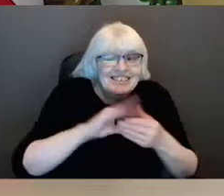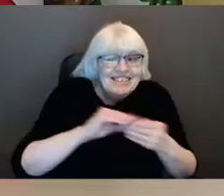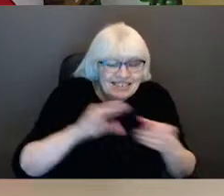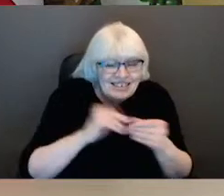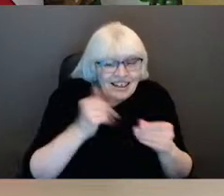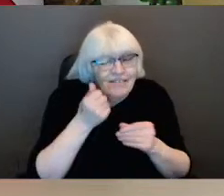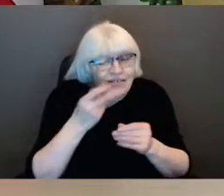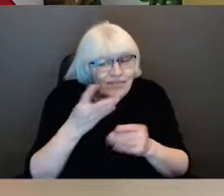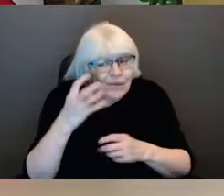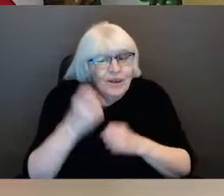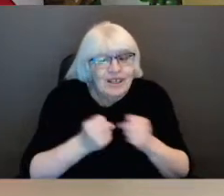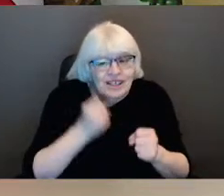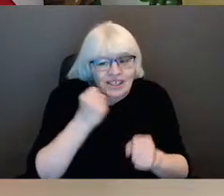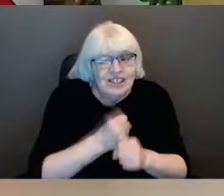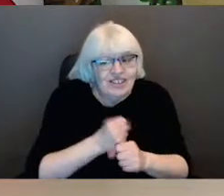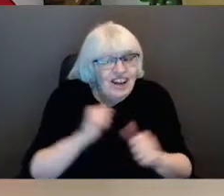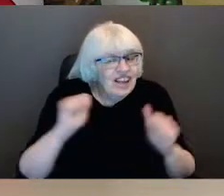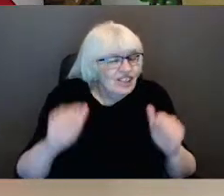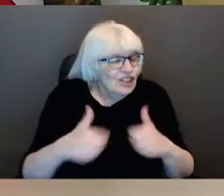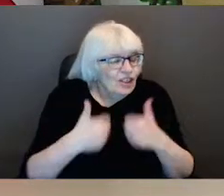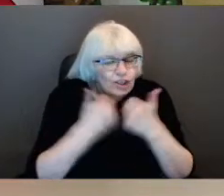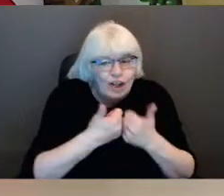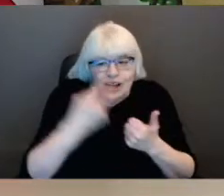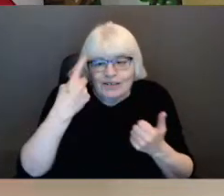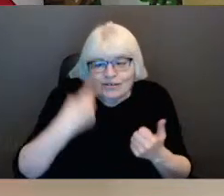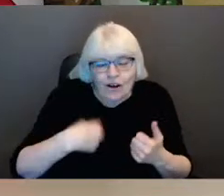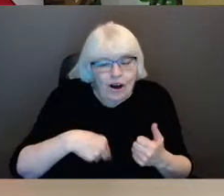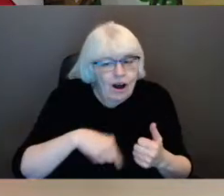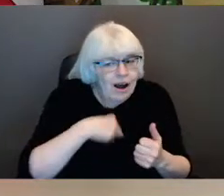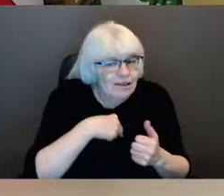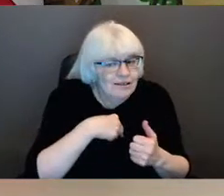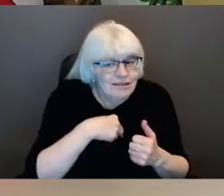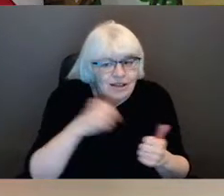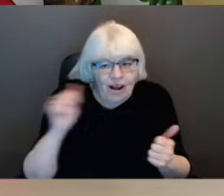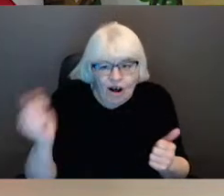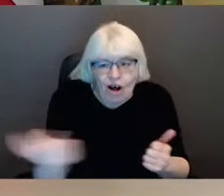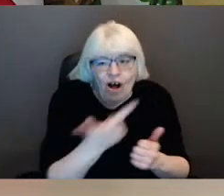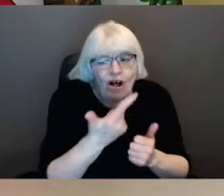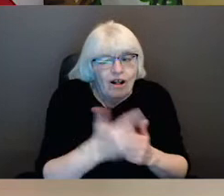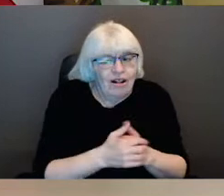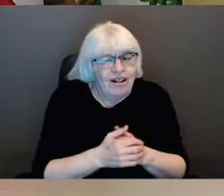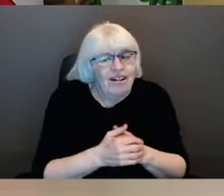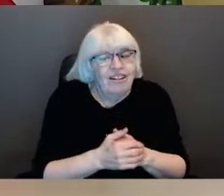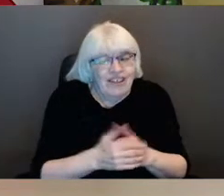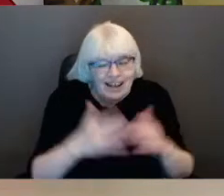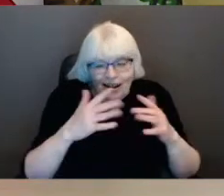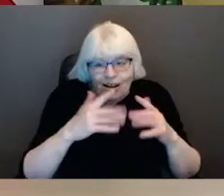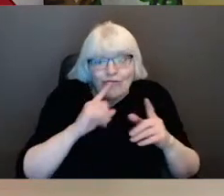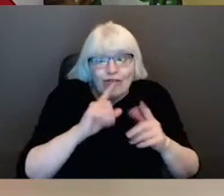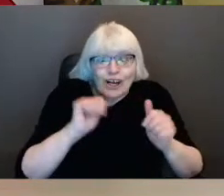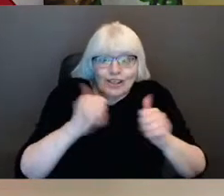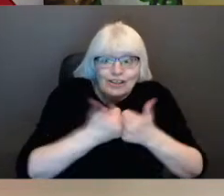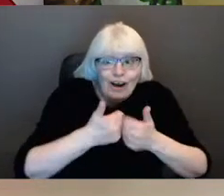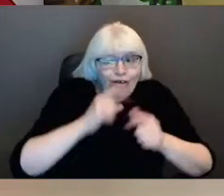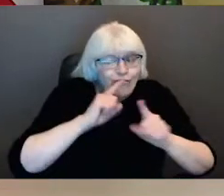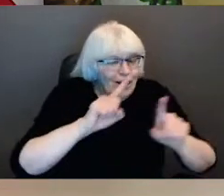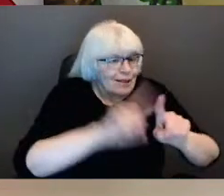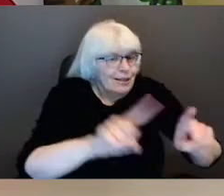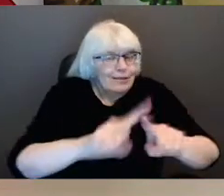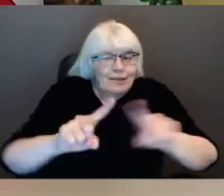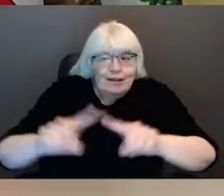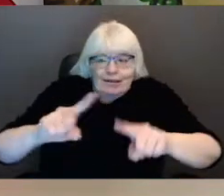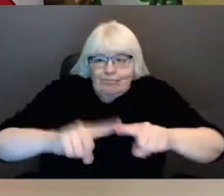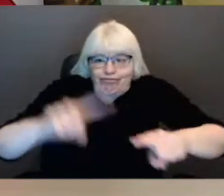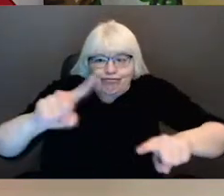for everyone, and then challenging sometimes in different ways. I think overall, it's